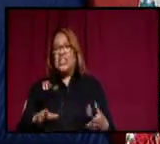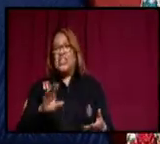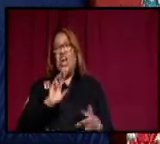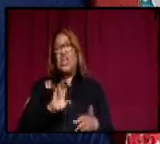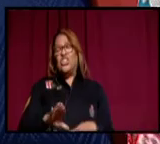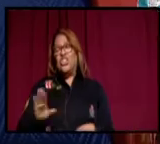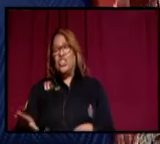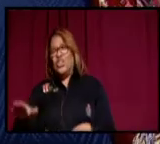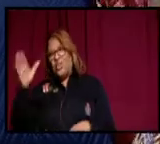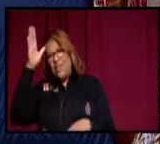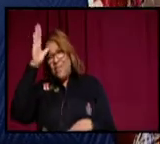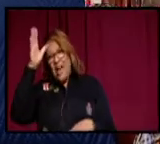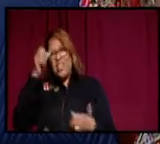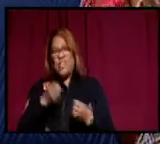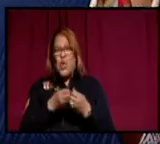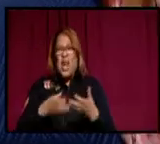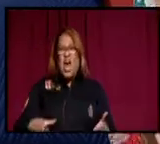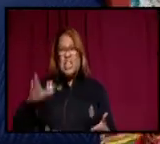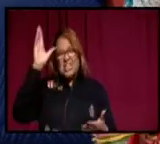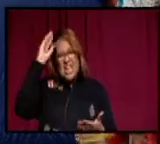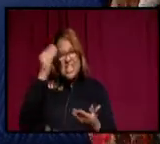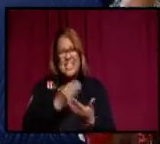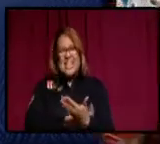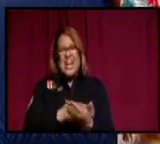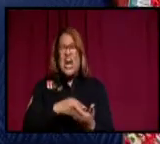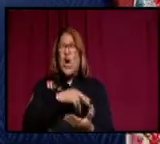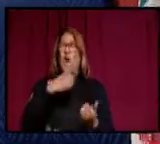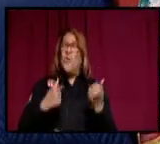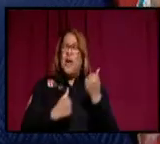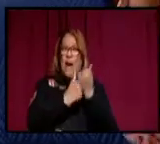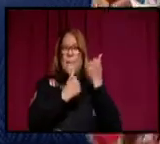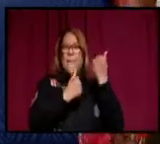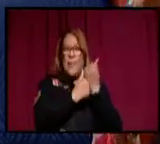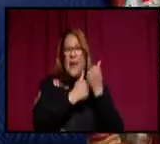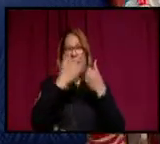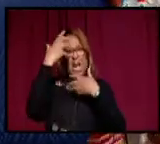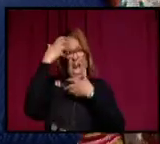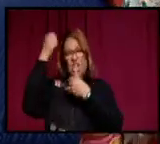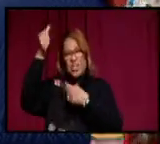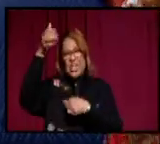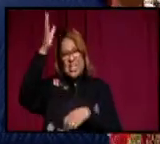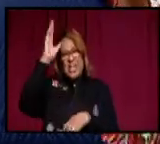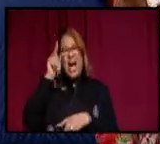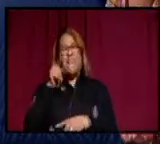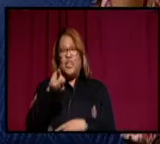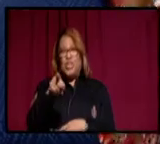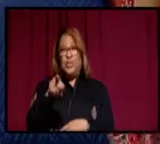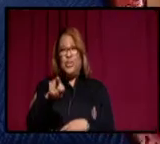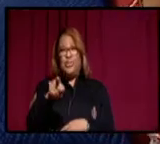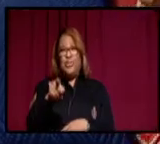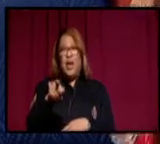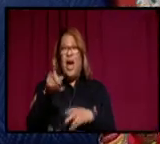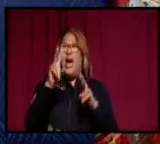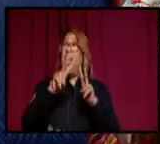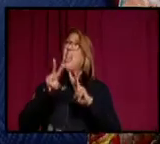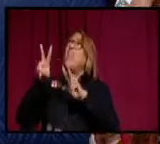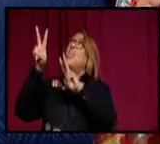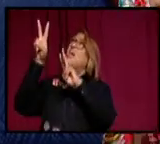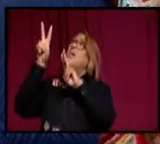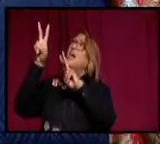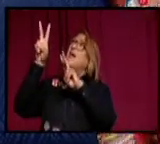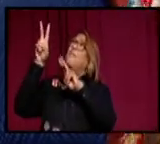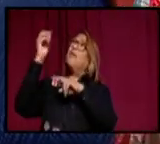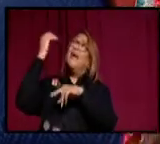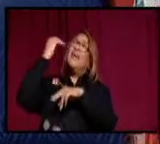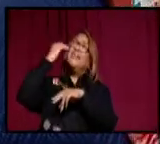their sons. We are standing in the gap, praying and believing God on your behalf. I want to tell you to look up and live, yes, that